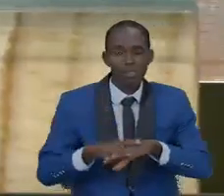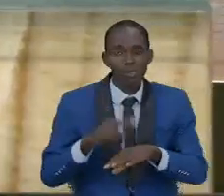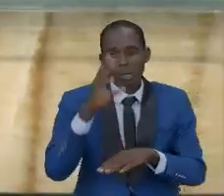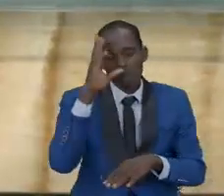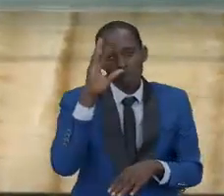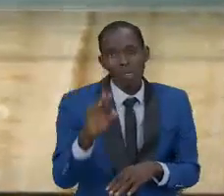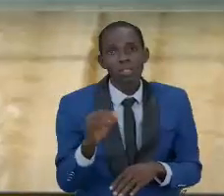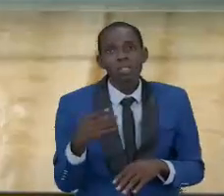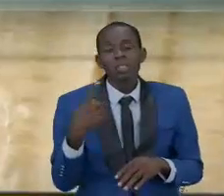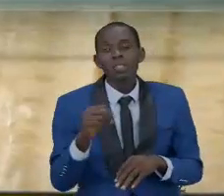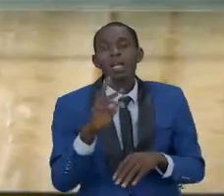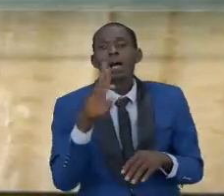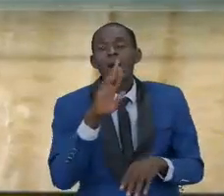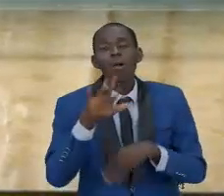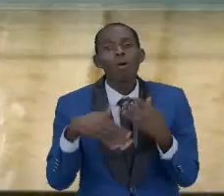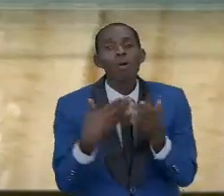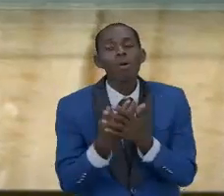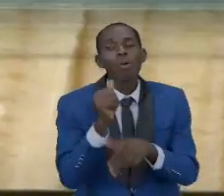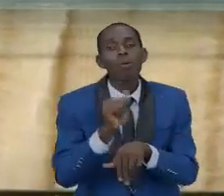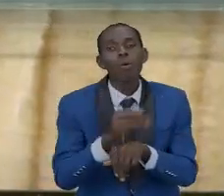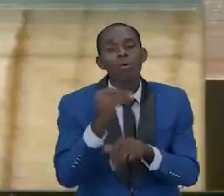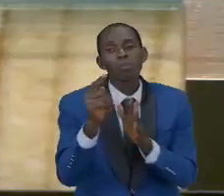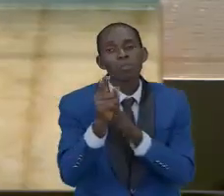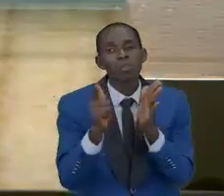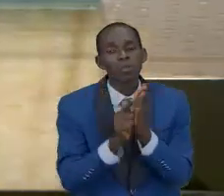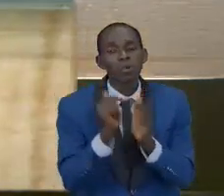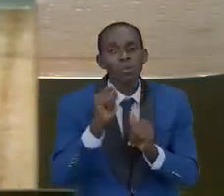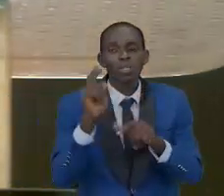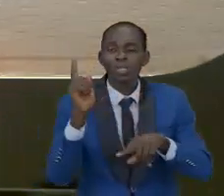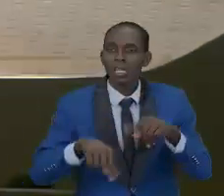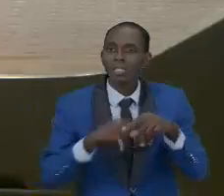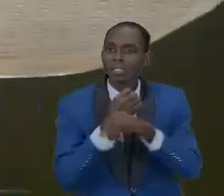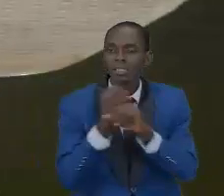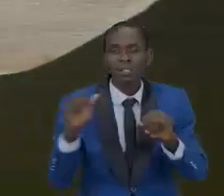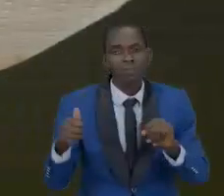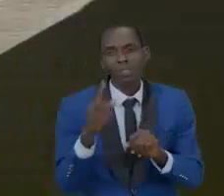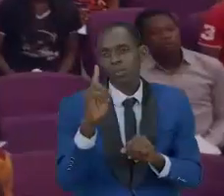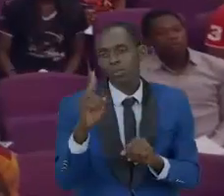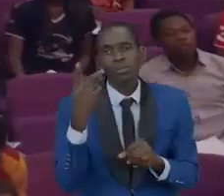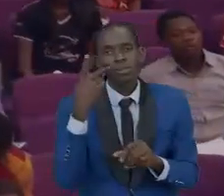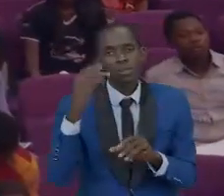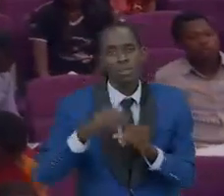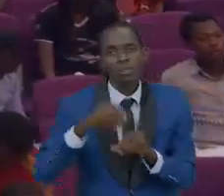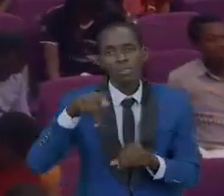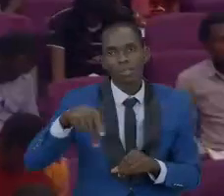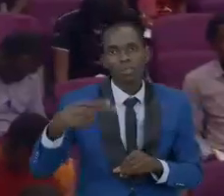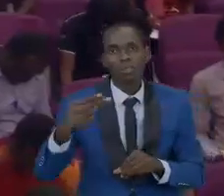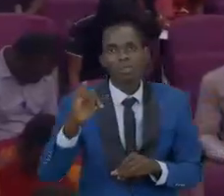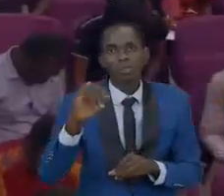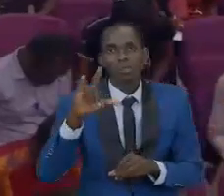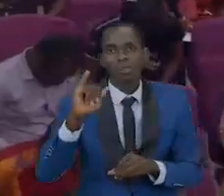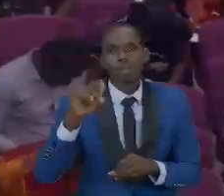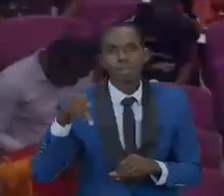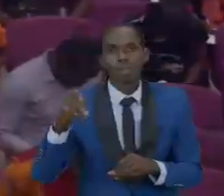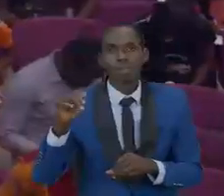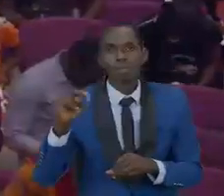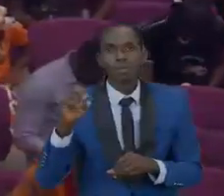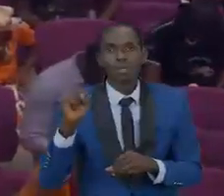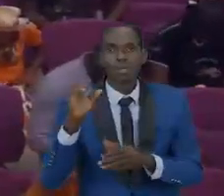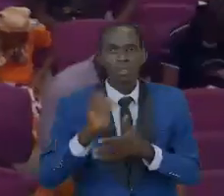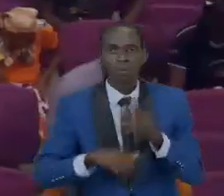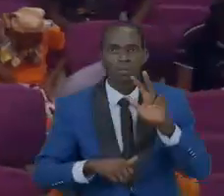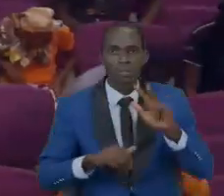and they cannot justify anyone Philippians chapter 3 verse 6 concern is the hill